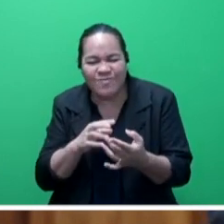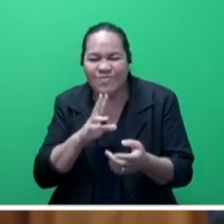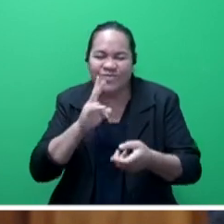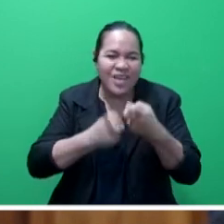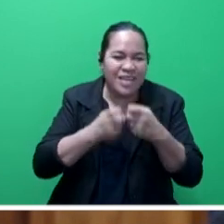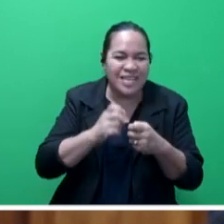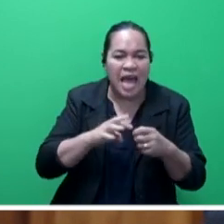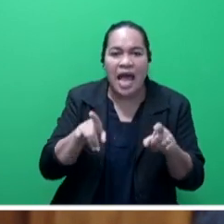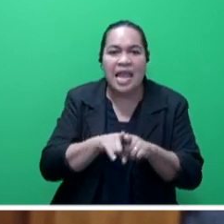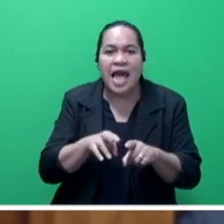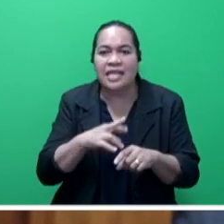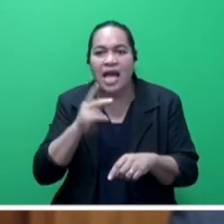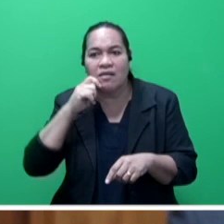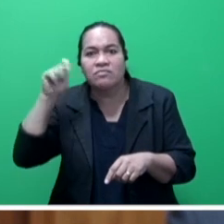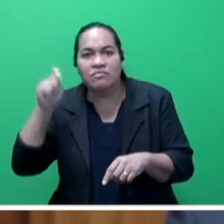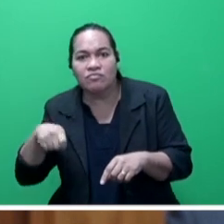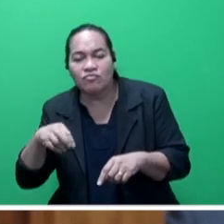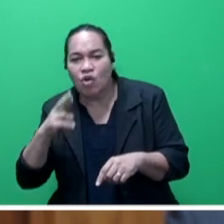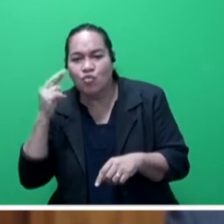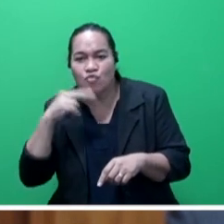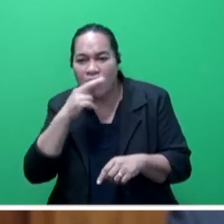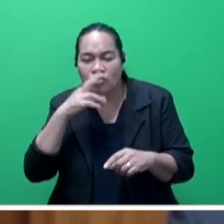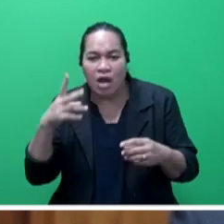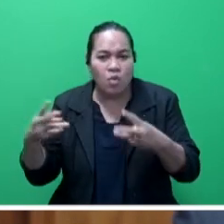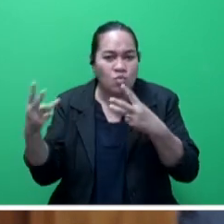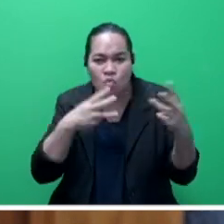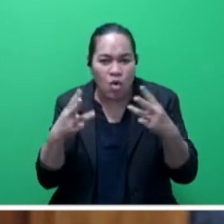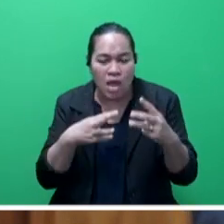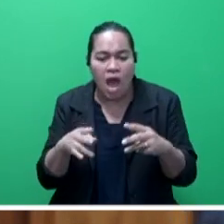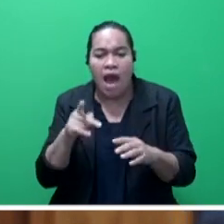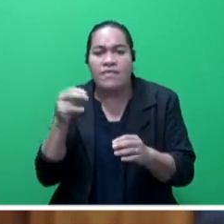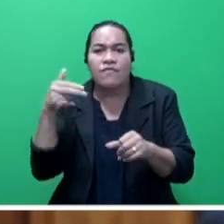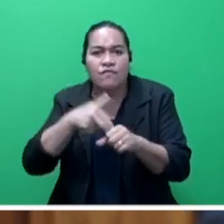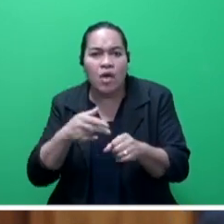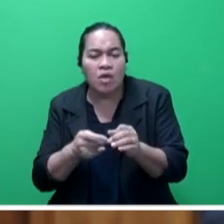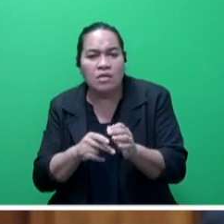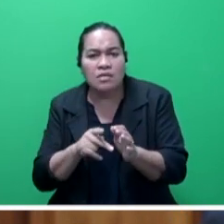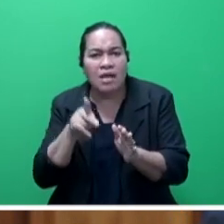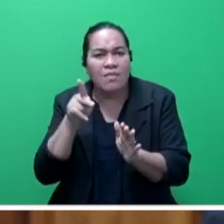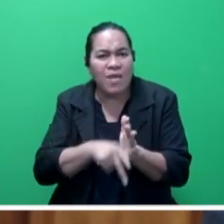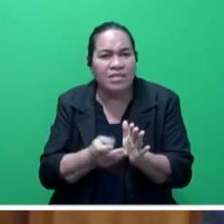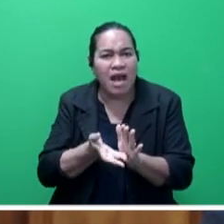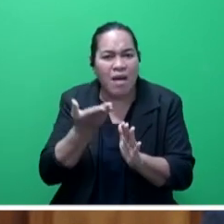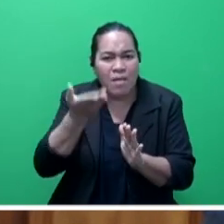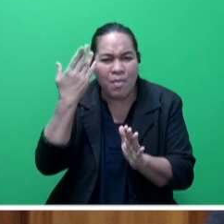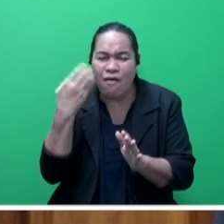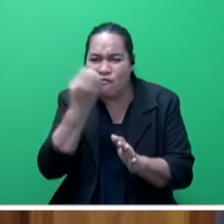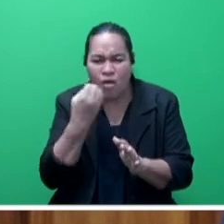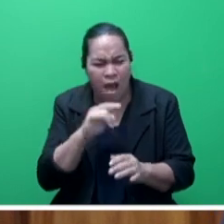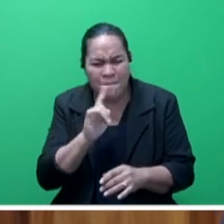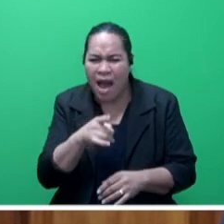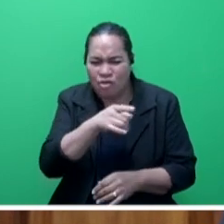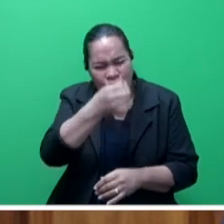such as the Russia-Ukraine war and increasing fuel and food prices. But they seem to forget that. They also seem to